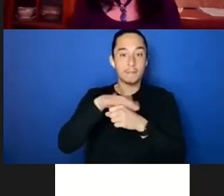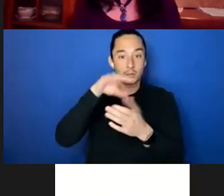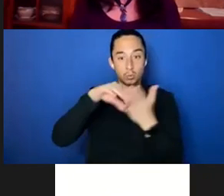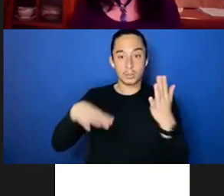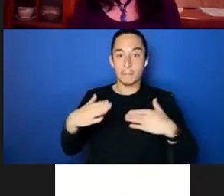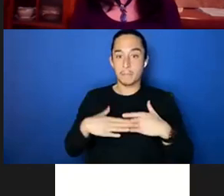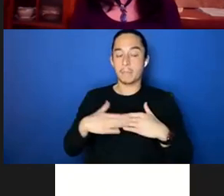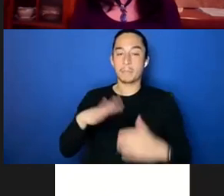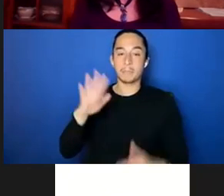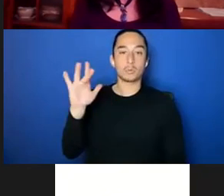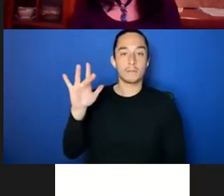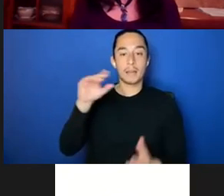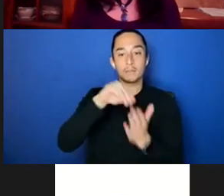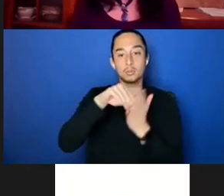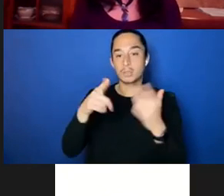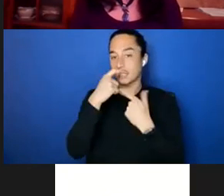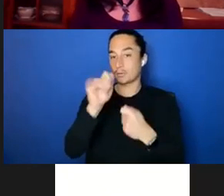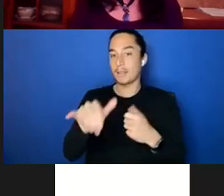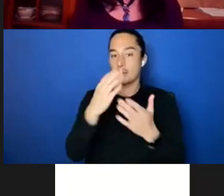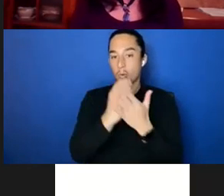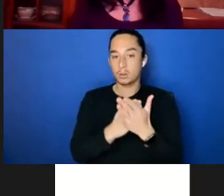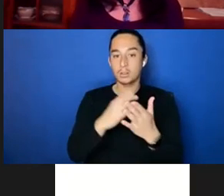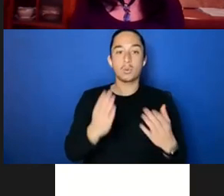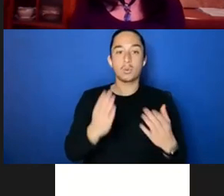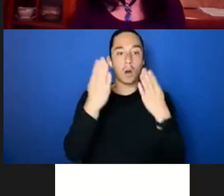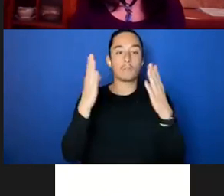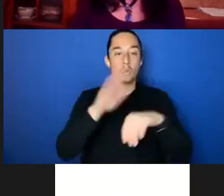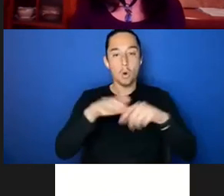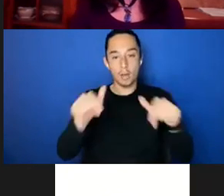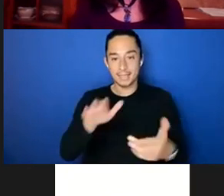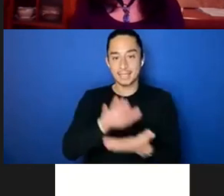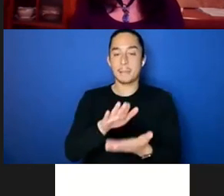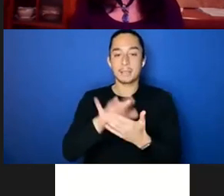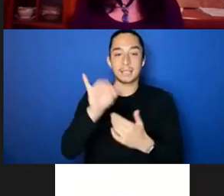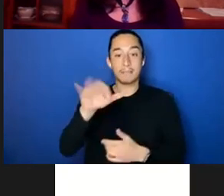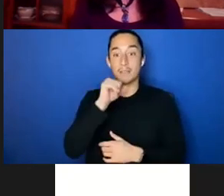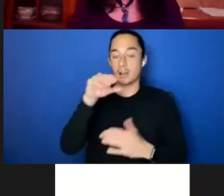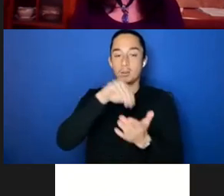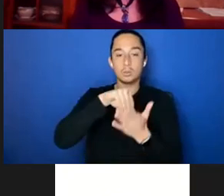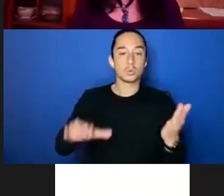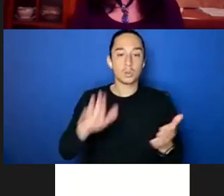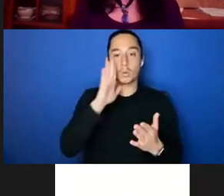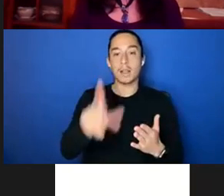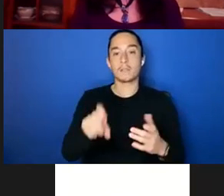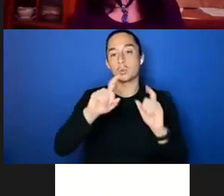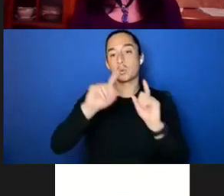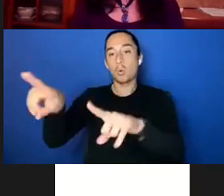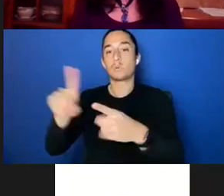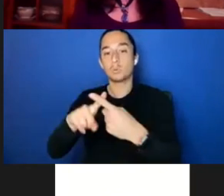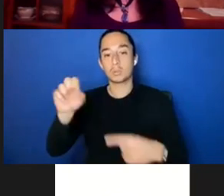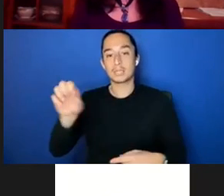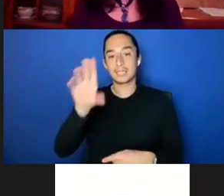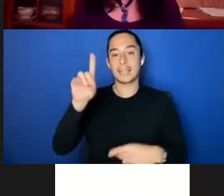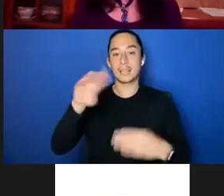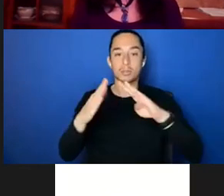minimum of 25 students interested in the course to offer it on our campus. If not, our students would be heading over to San Diego City